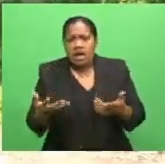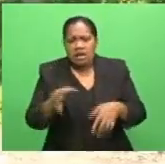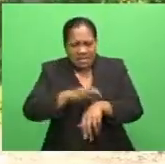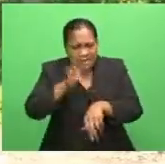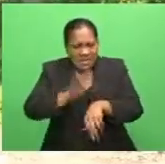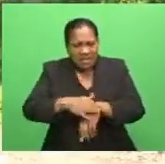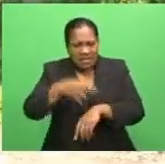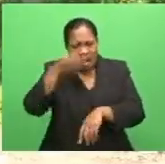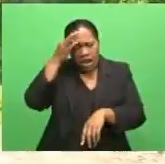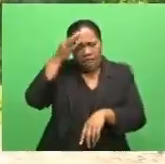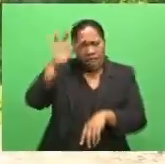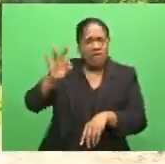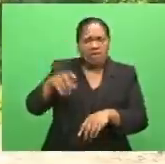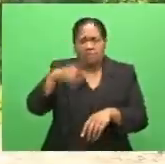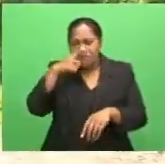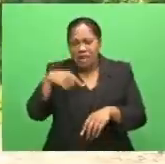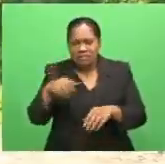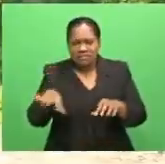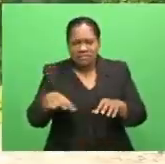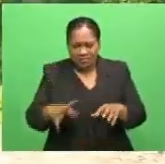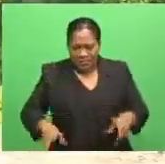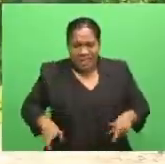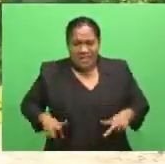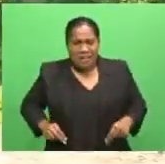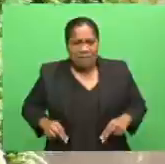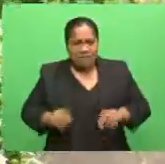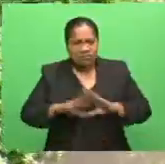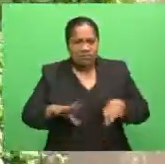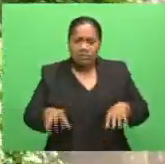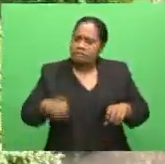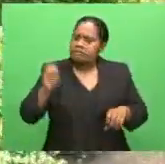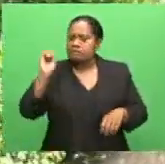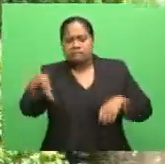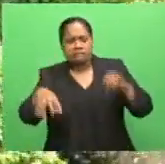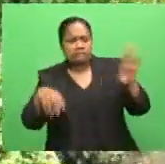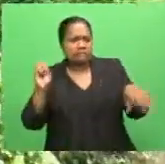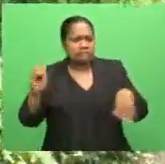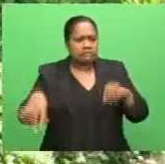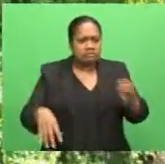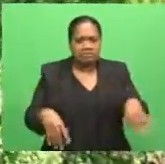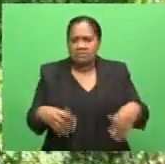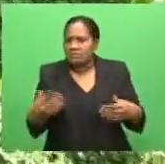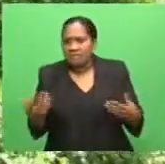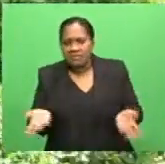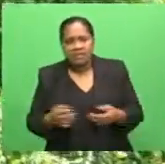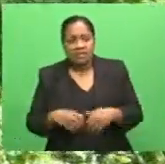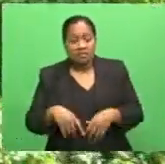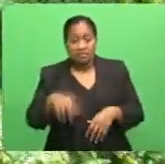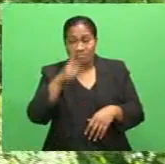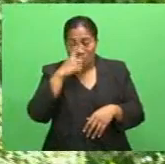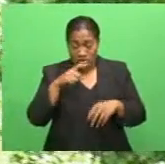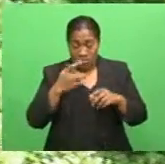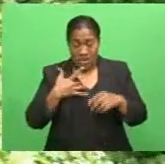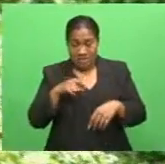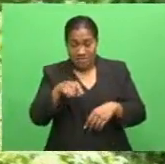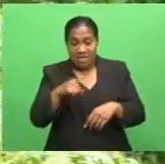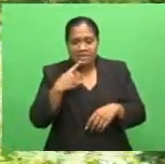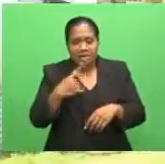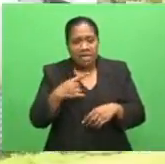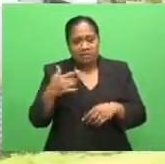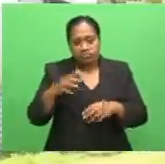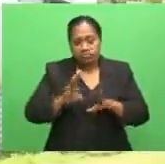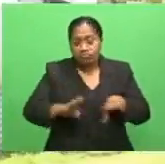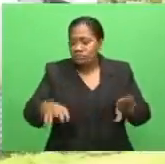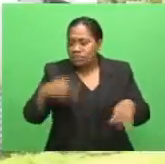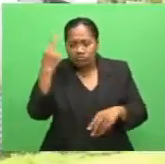people throwing the diapers all around there. We still have made the meeting. Residents say the health of their kids are also at risk. The drainage spelling